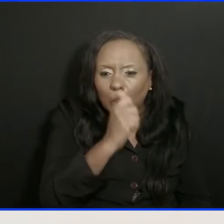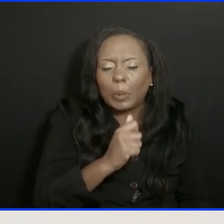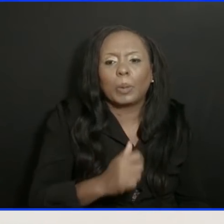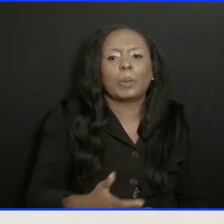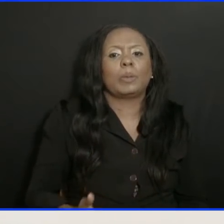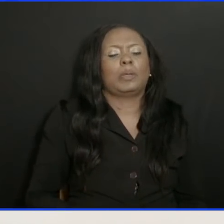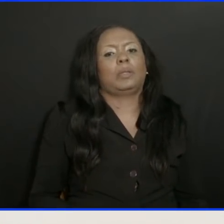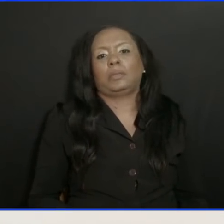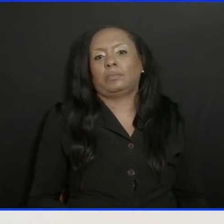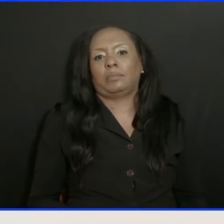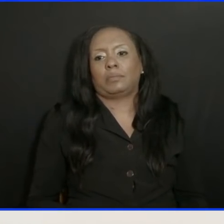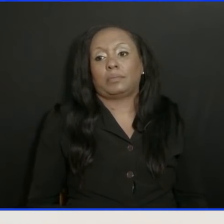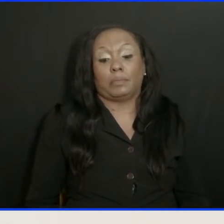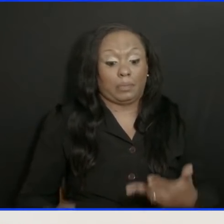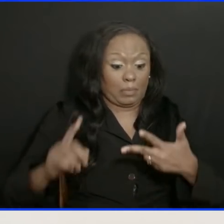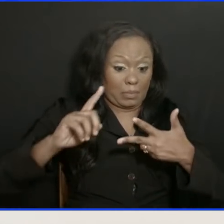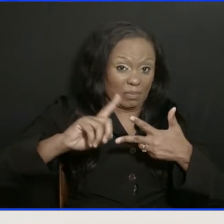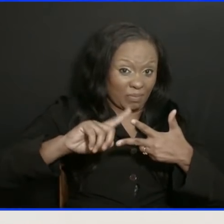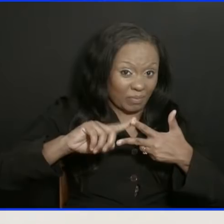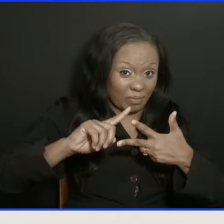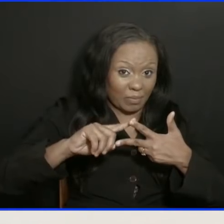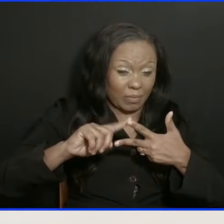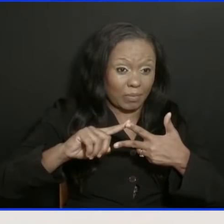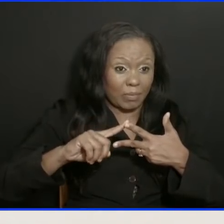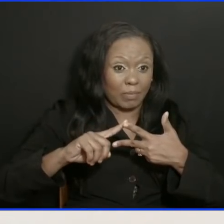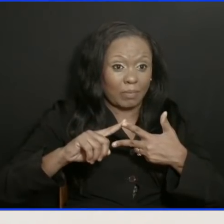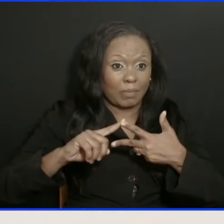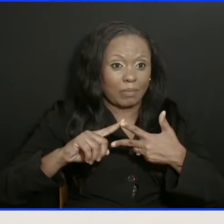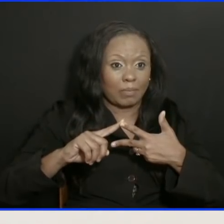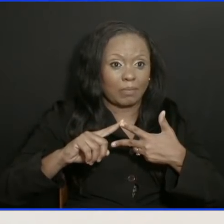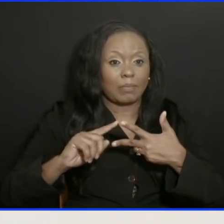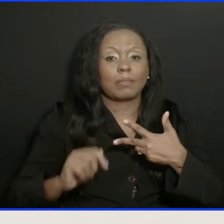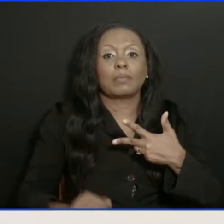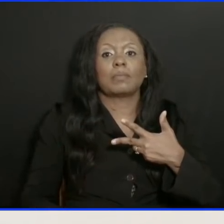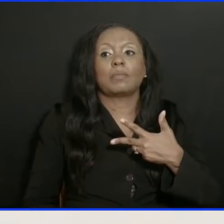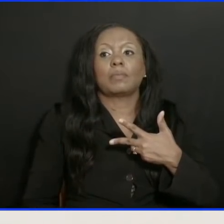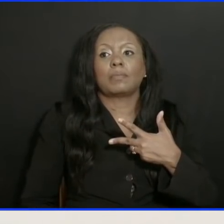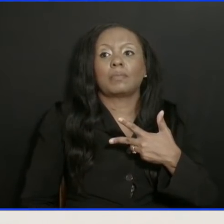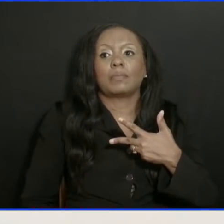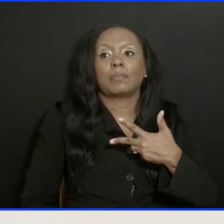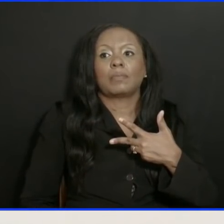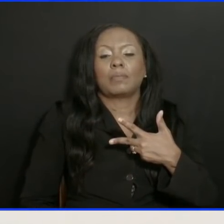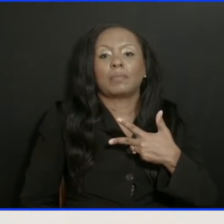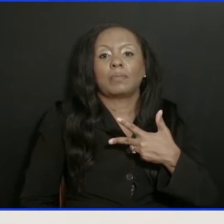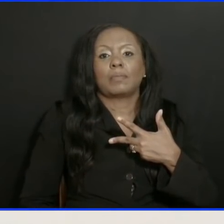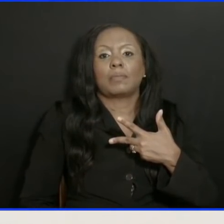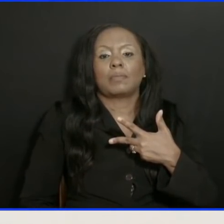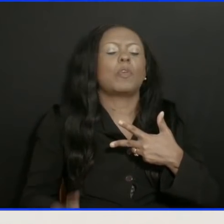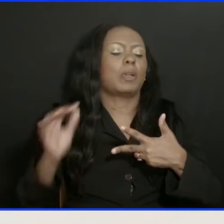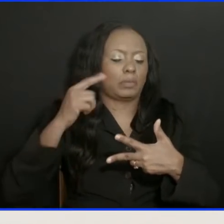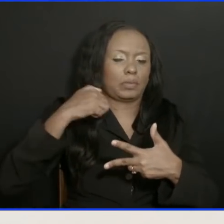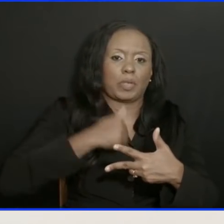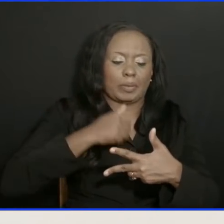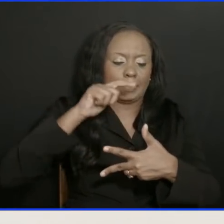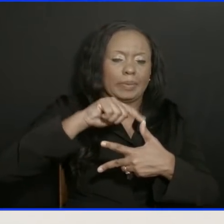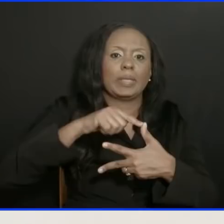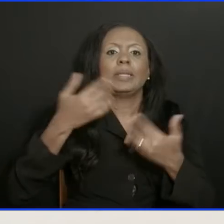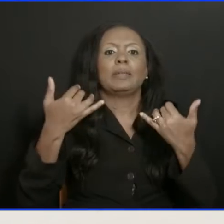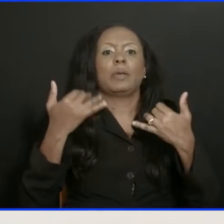COVID. Those individuals will be the individuals under the self-isolation